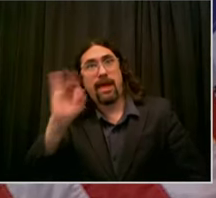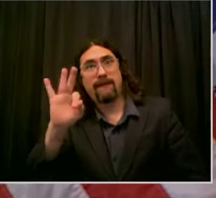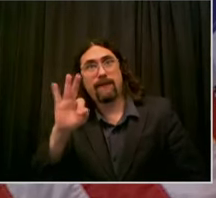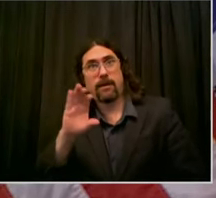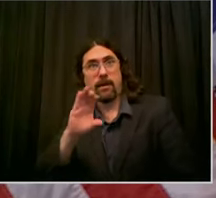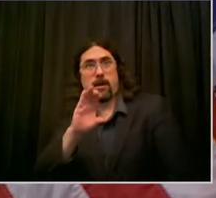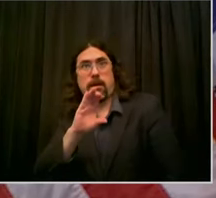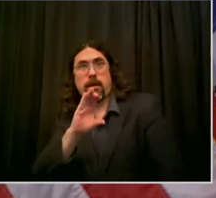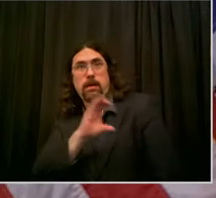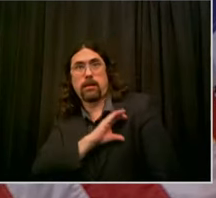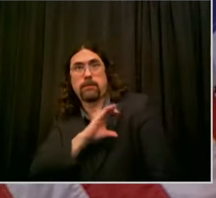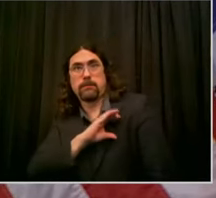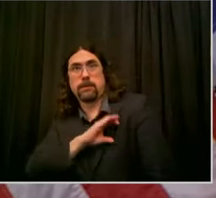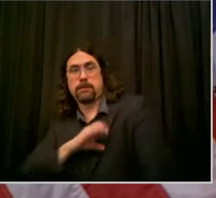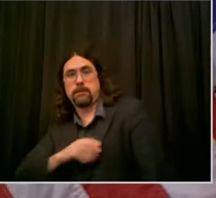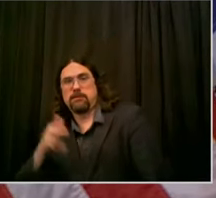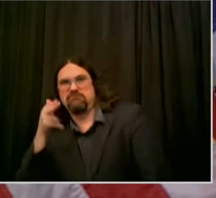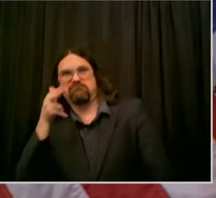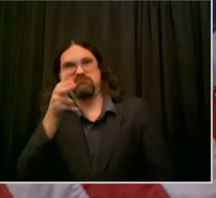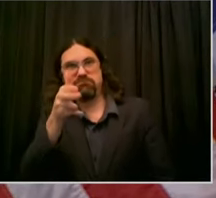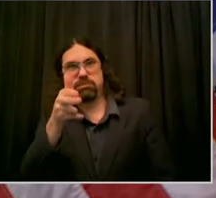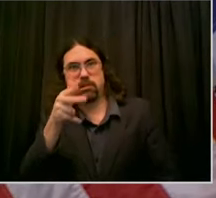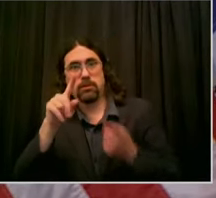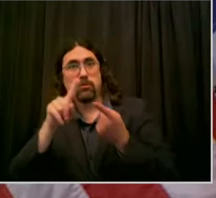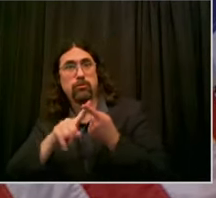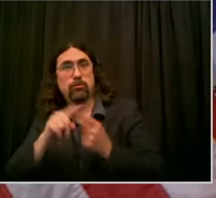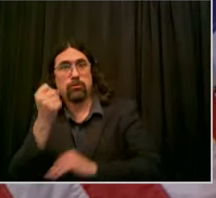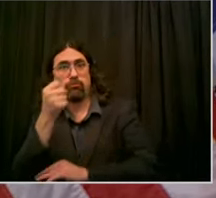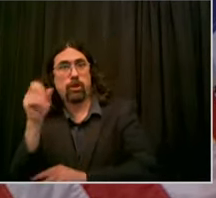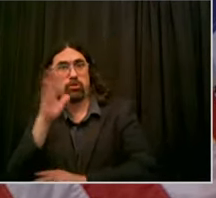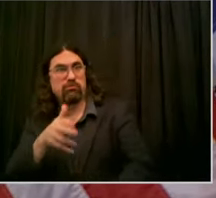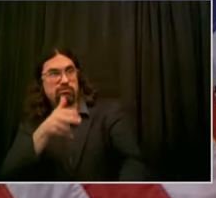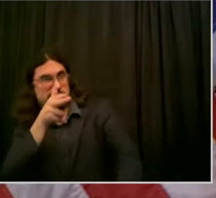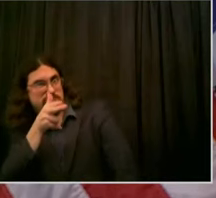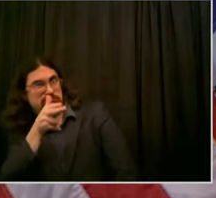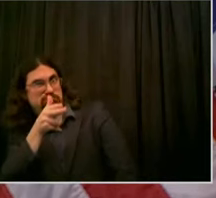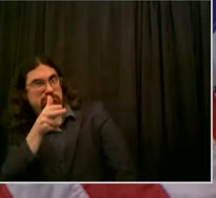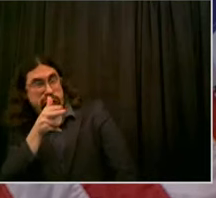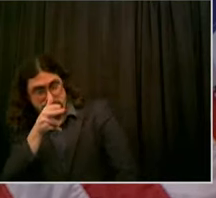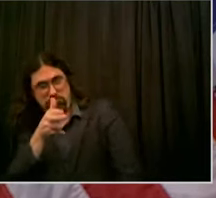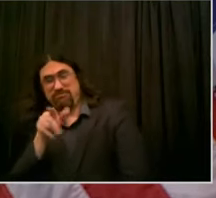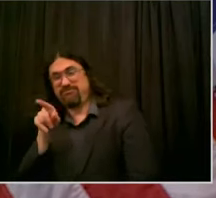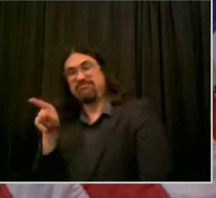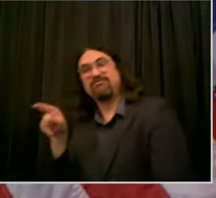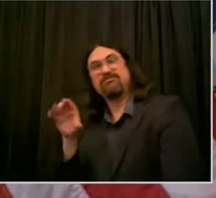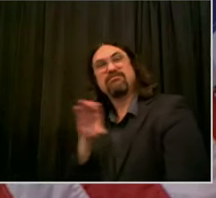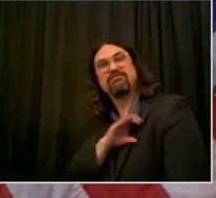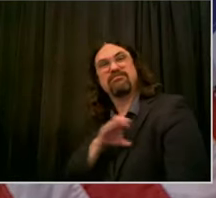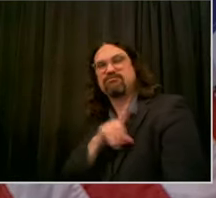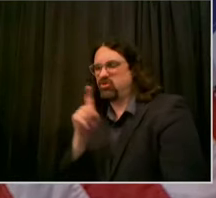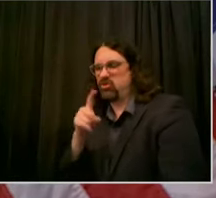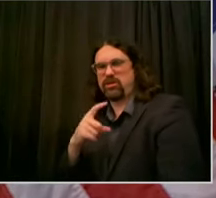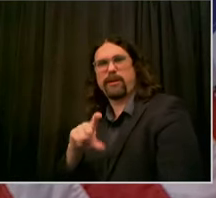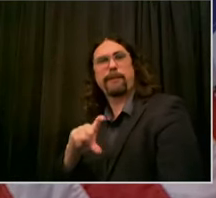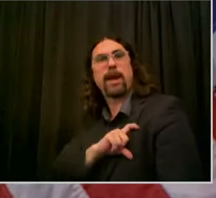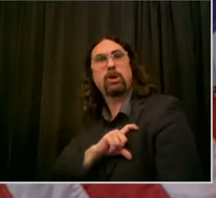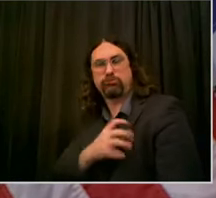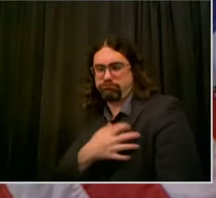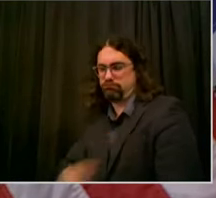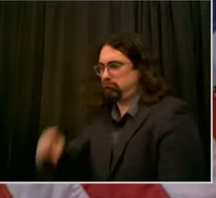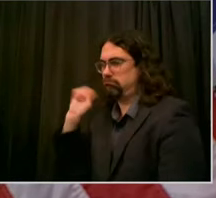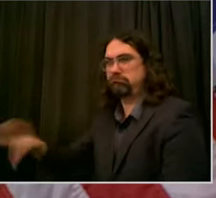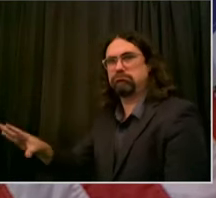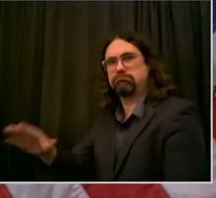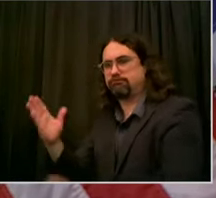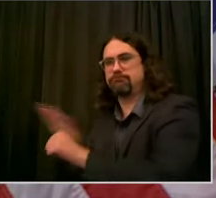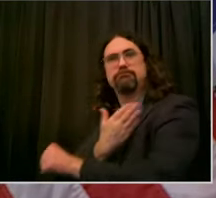the video that everybody was commenting on Monday, his commanding officer, a lieutenant, was attacked with a brick and fell to the ground beside him.